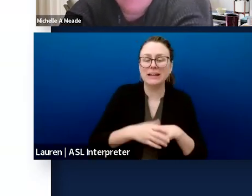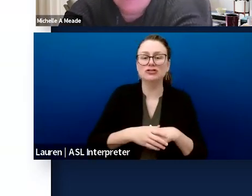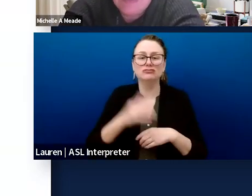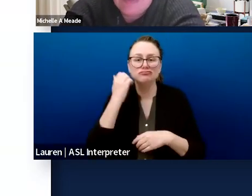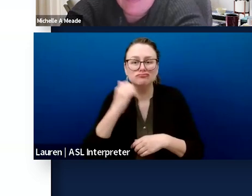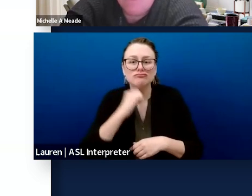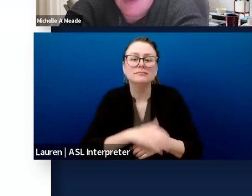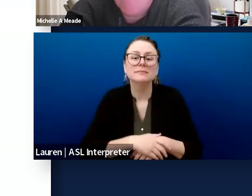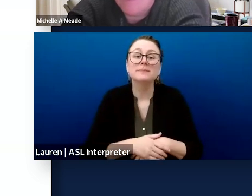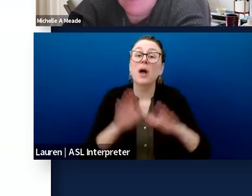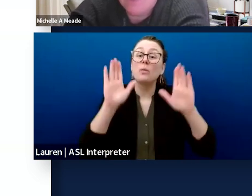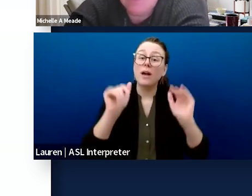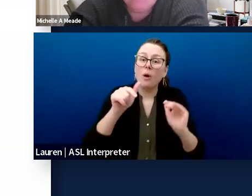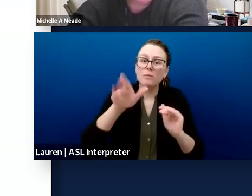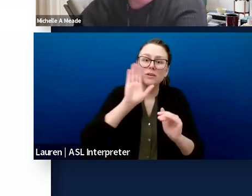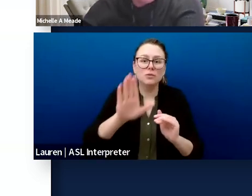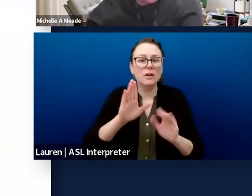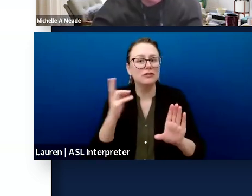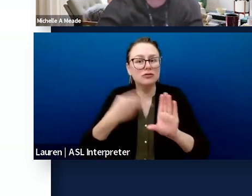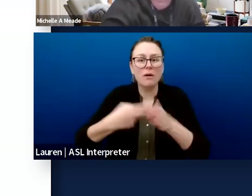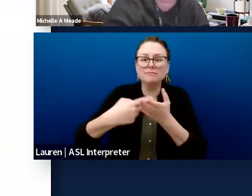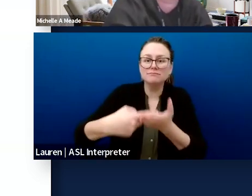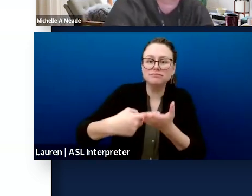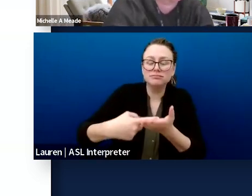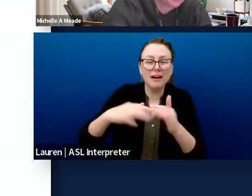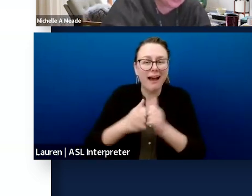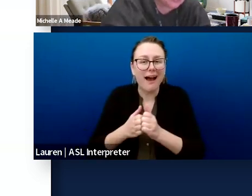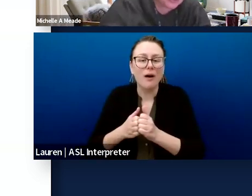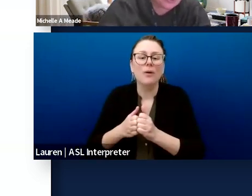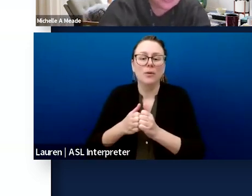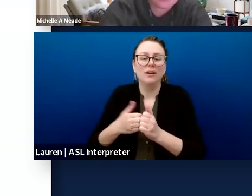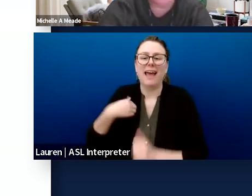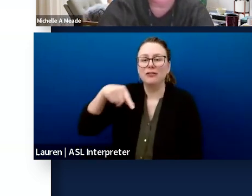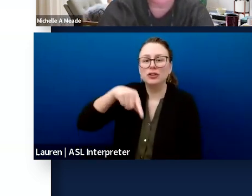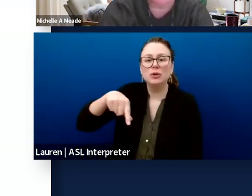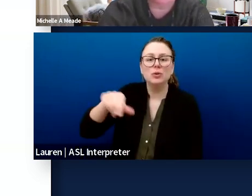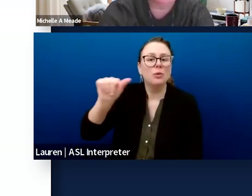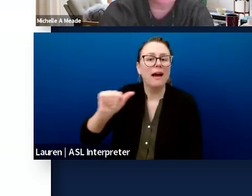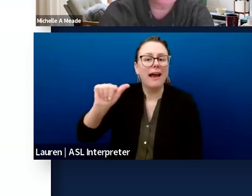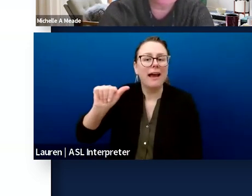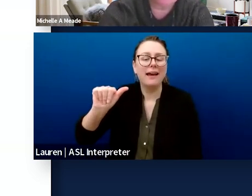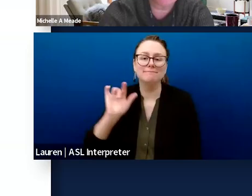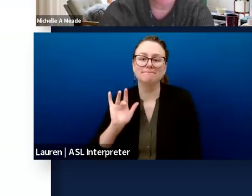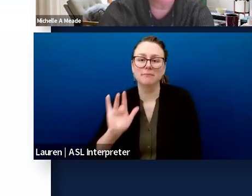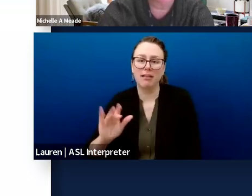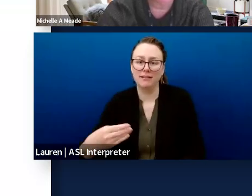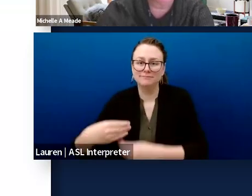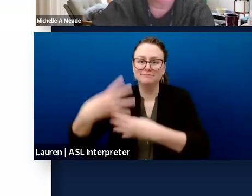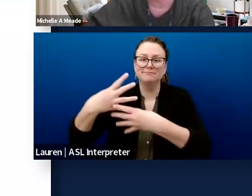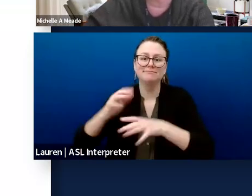also join in the conversation by adding questions to the Q&A section.